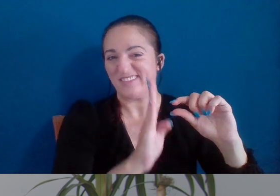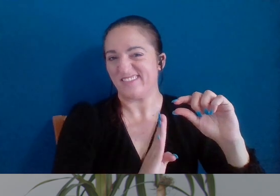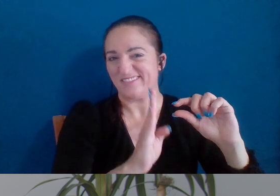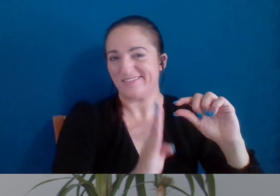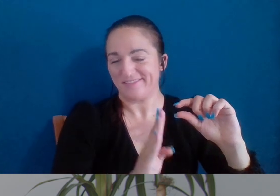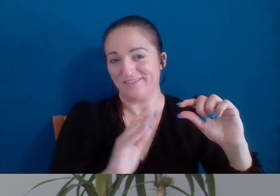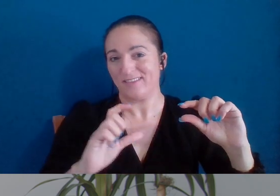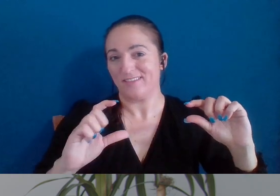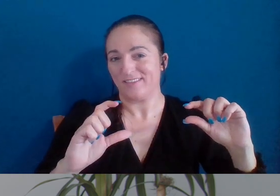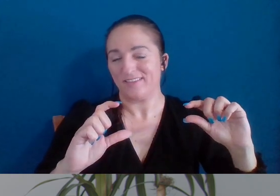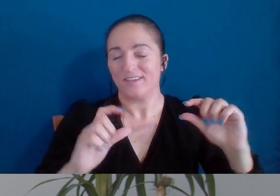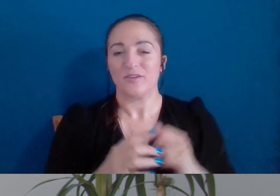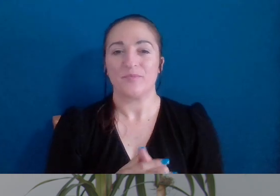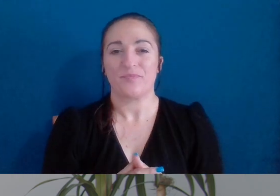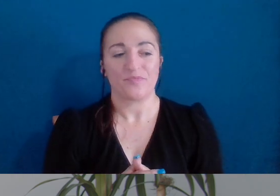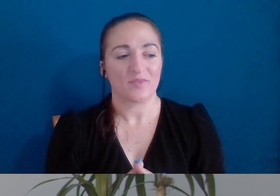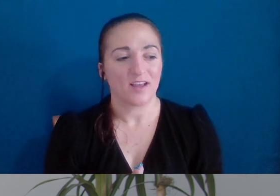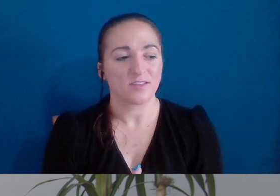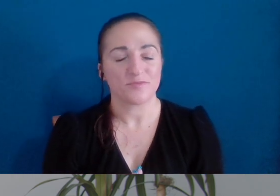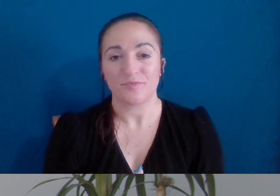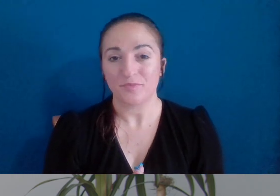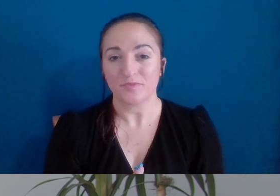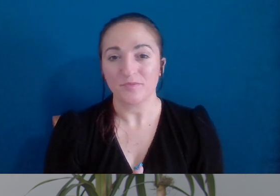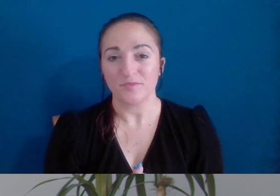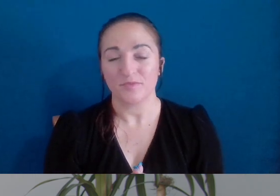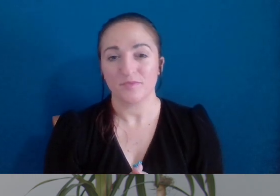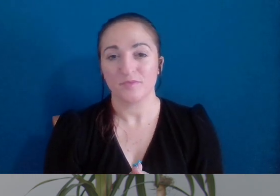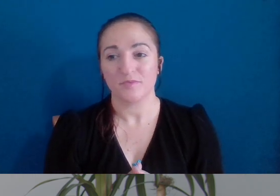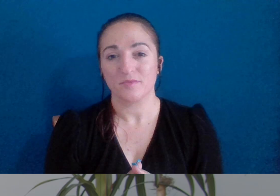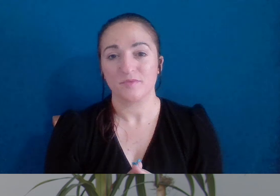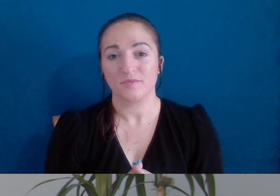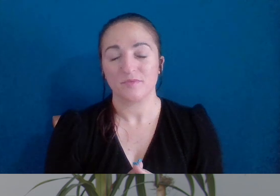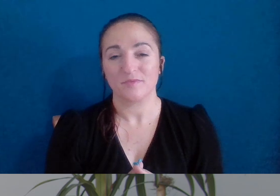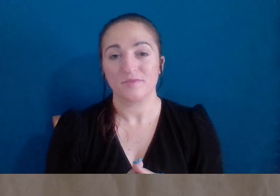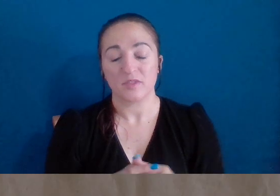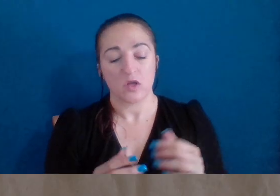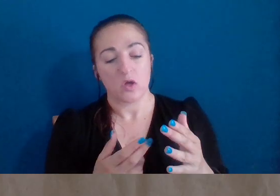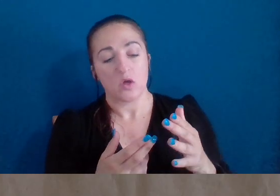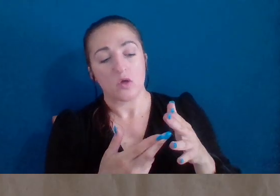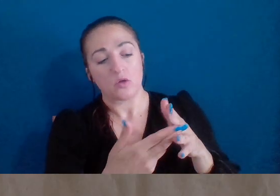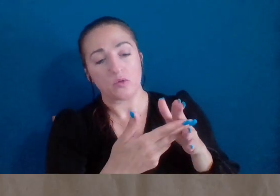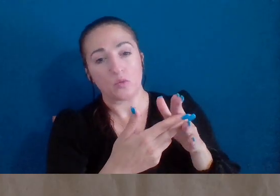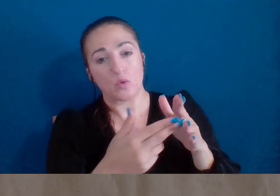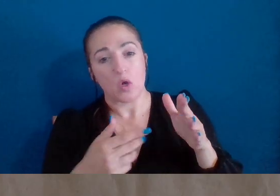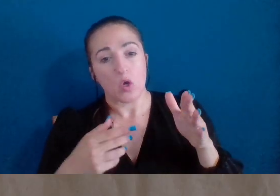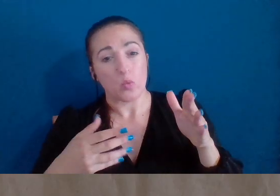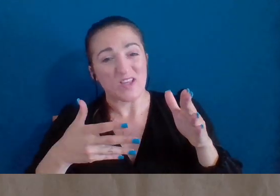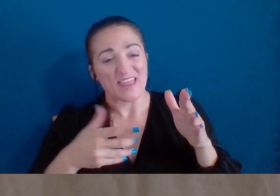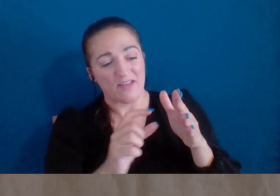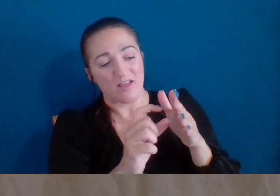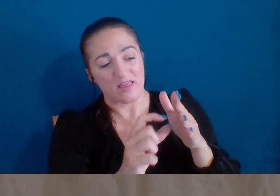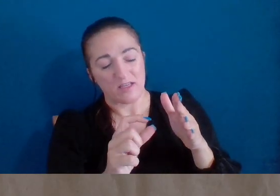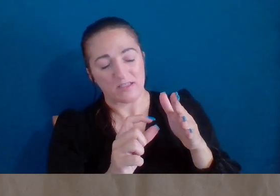And then I'm going to take this other part that I didn't shove through and poke